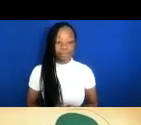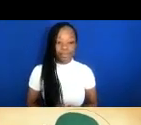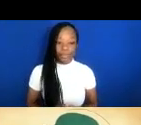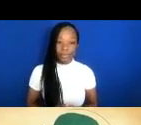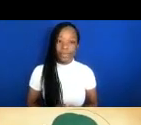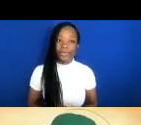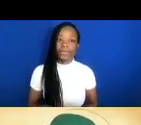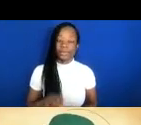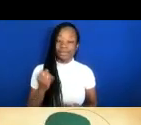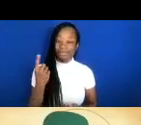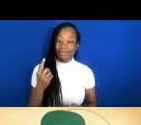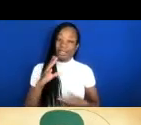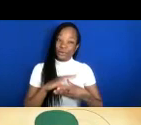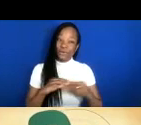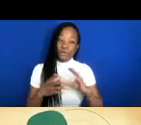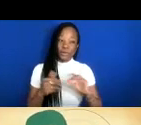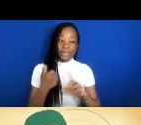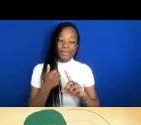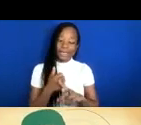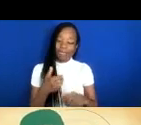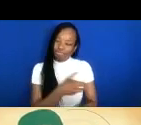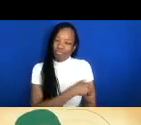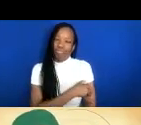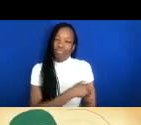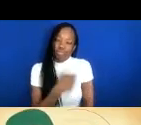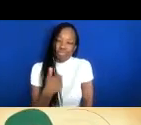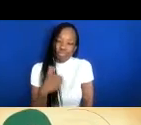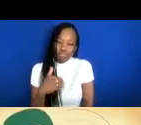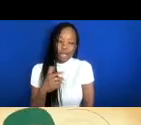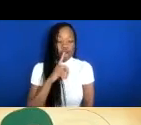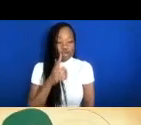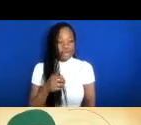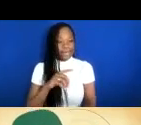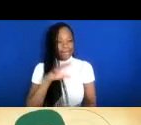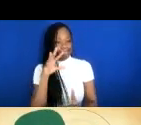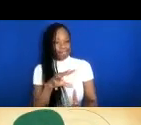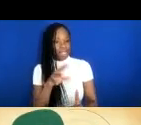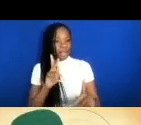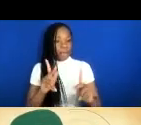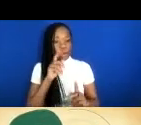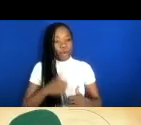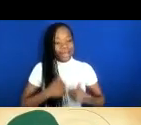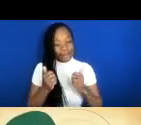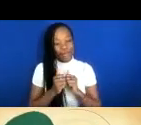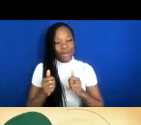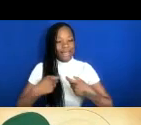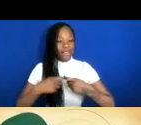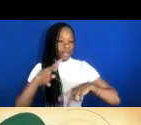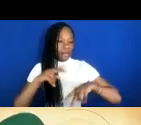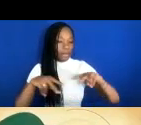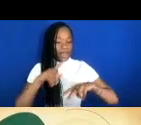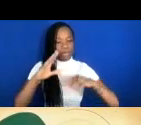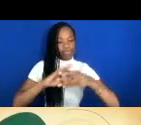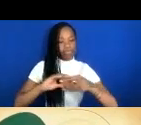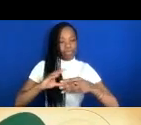are powerful. Storytelling centers those who are living with EM, and it tells the truth about the impact of this carceral technology in